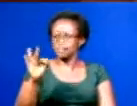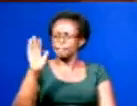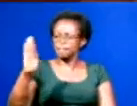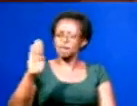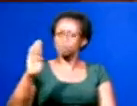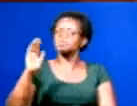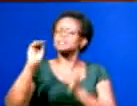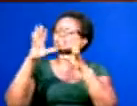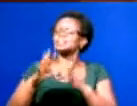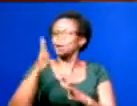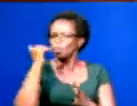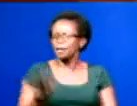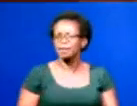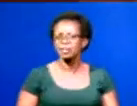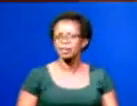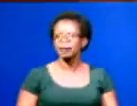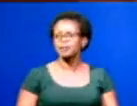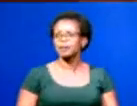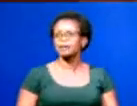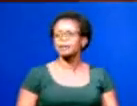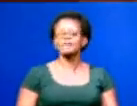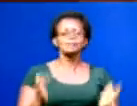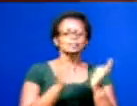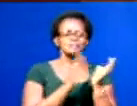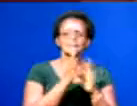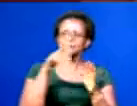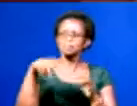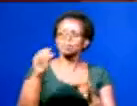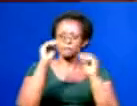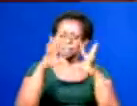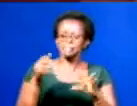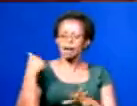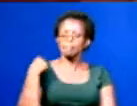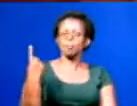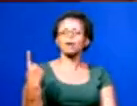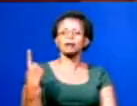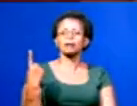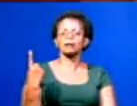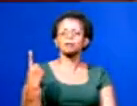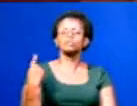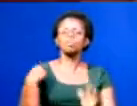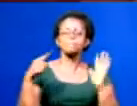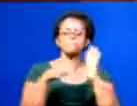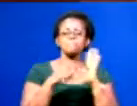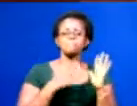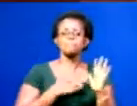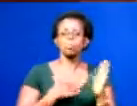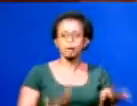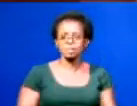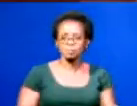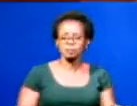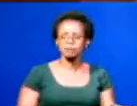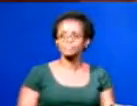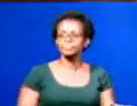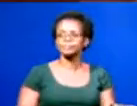the greatest teacher of all time was Jesus Christ, Mr. Speaker. So the point I'm trying to make, Mr. Speaker, these teachers, this is, in fact,